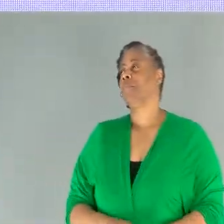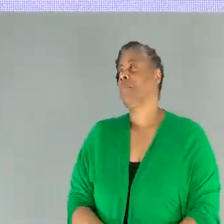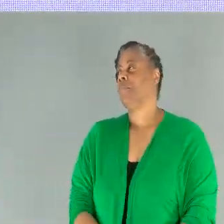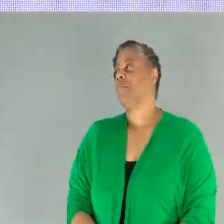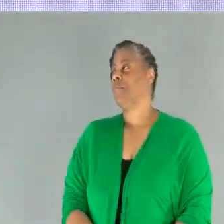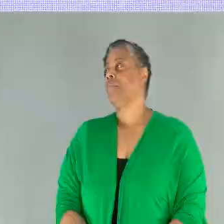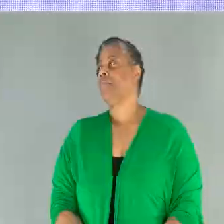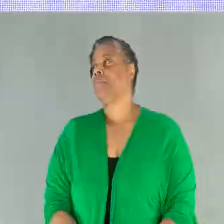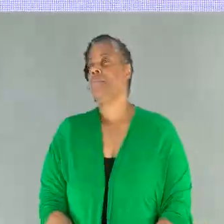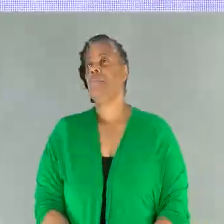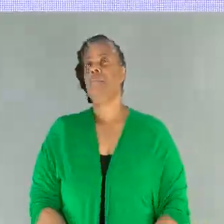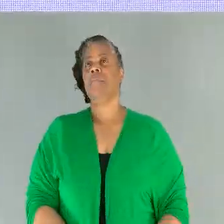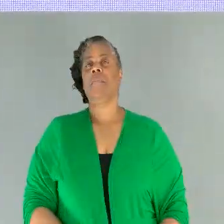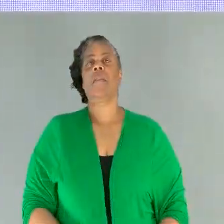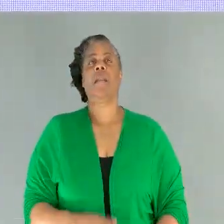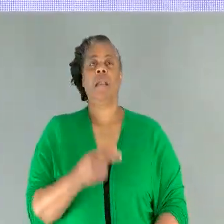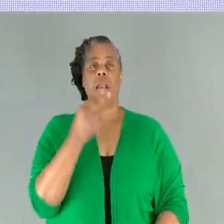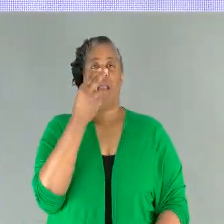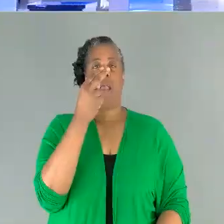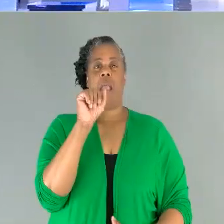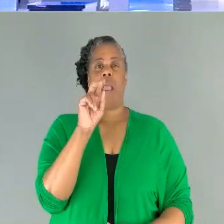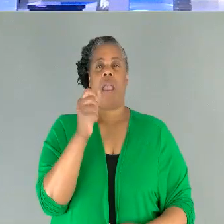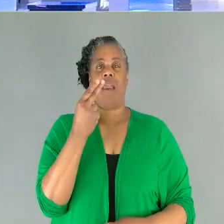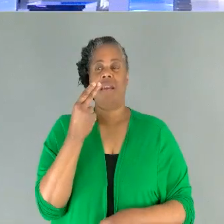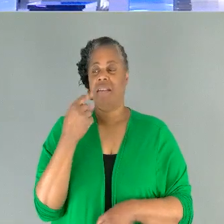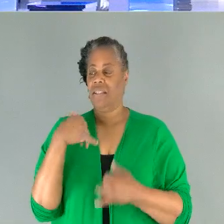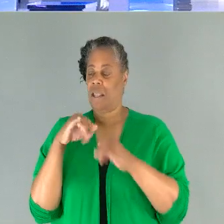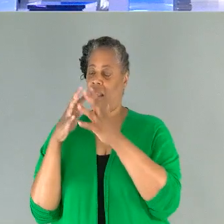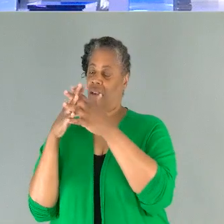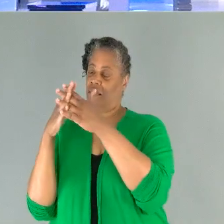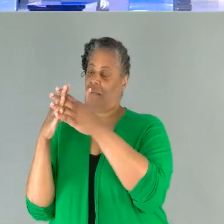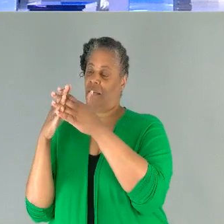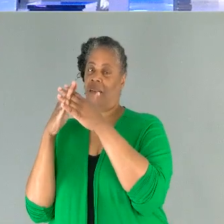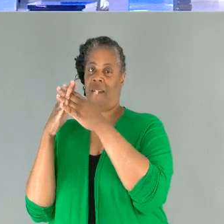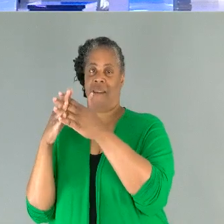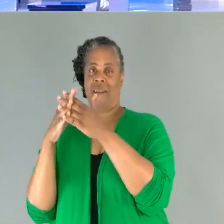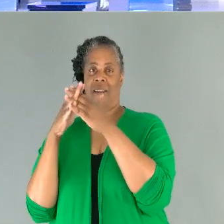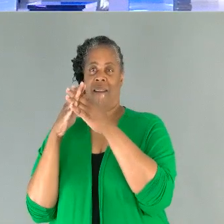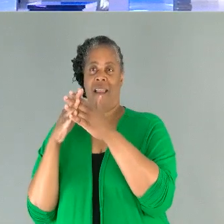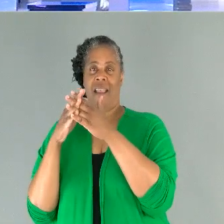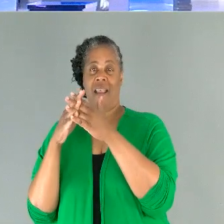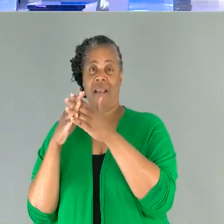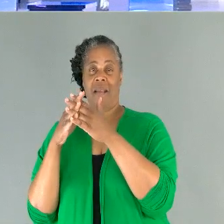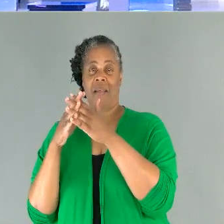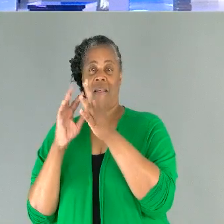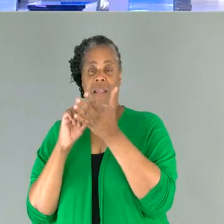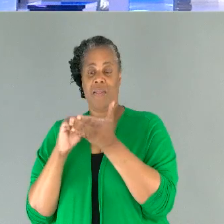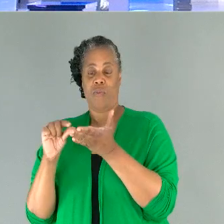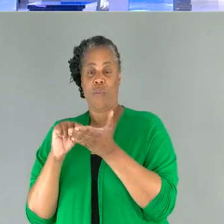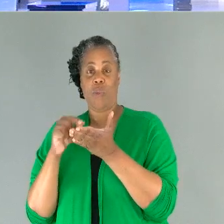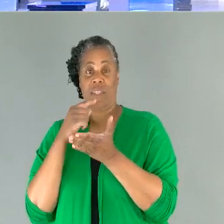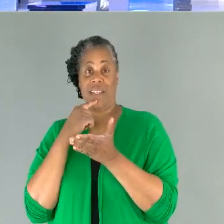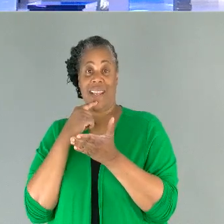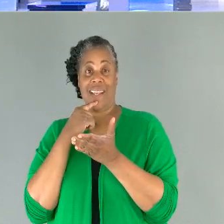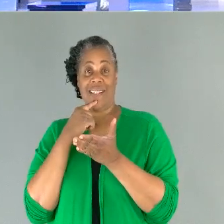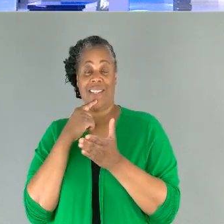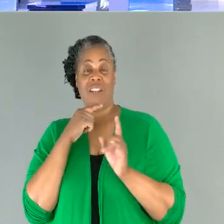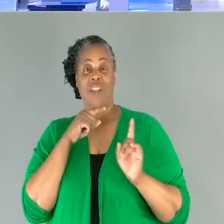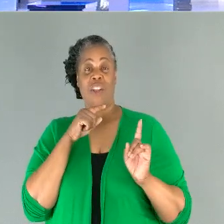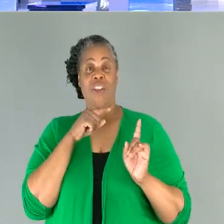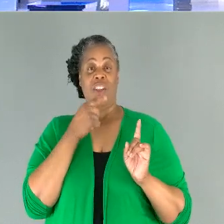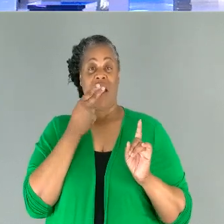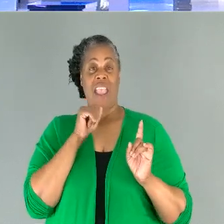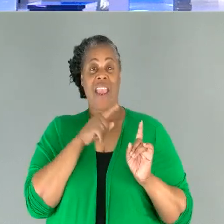And now Hannah is in the middle seat, but then the text says that she lays with Elkanah and the